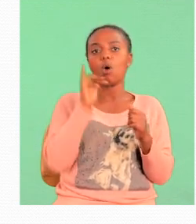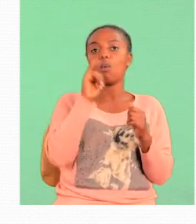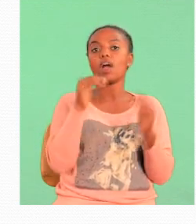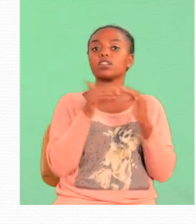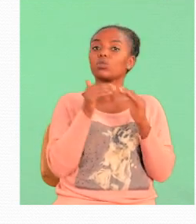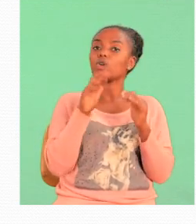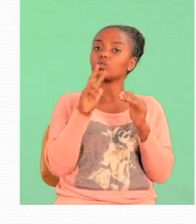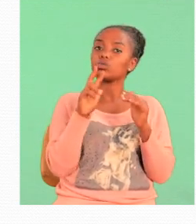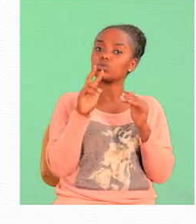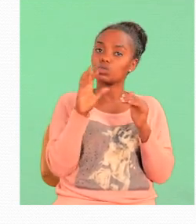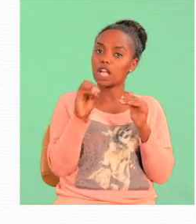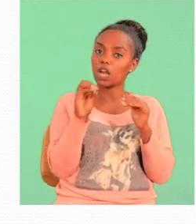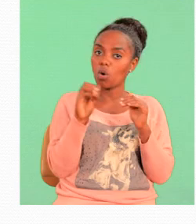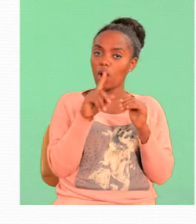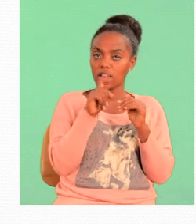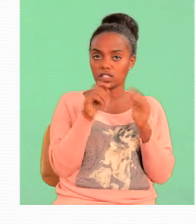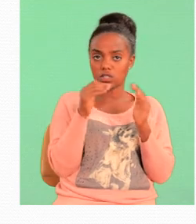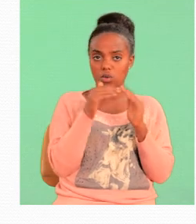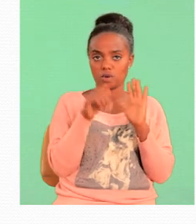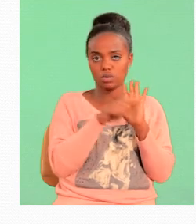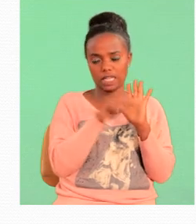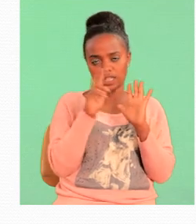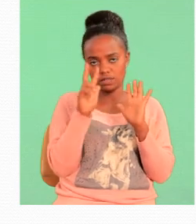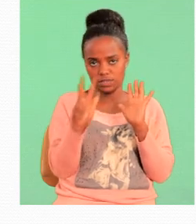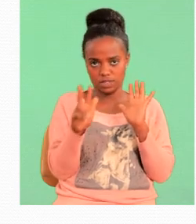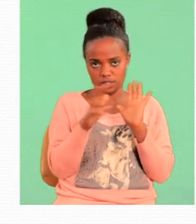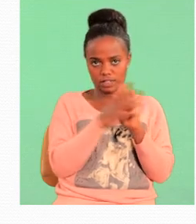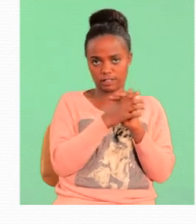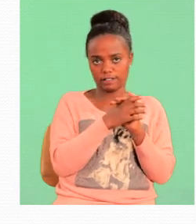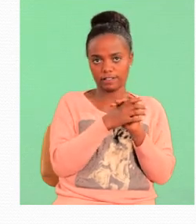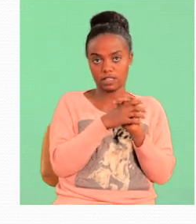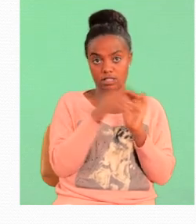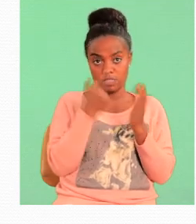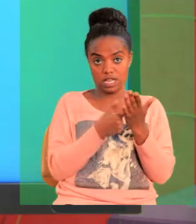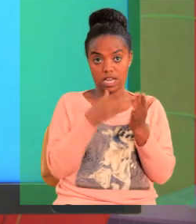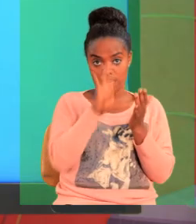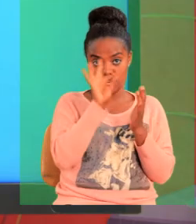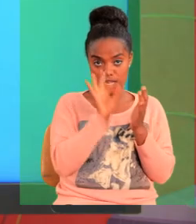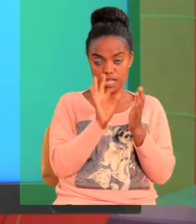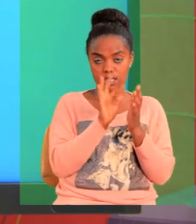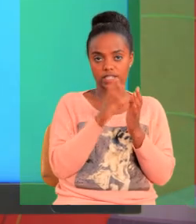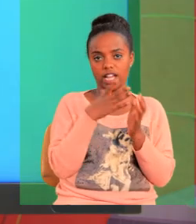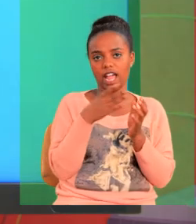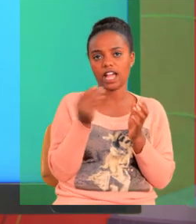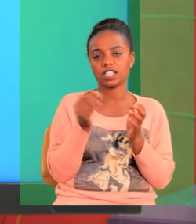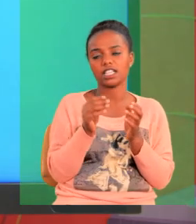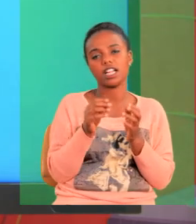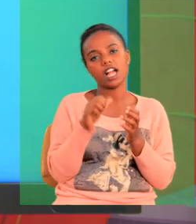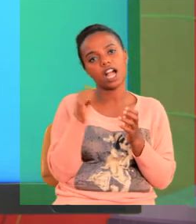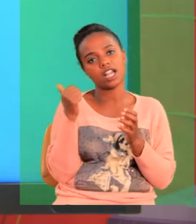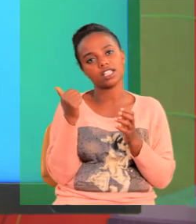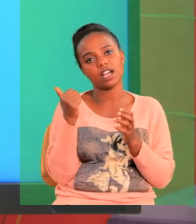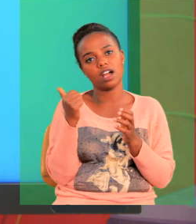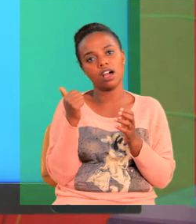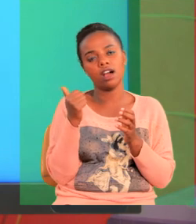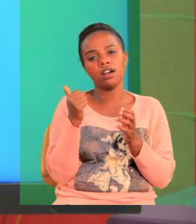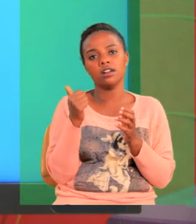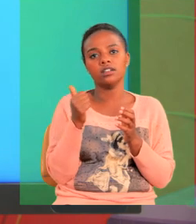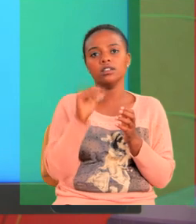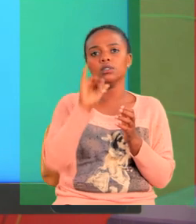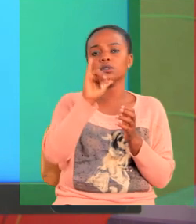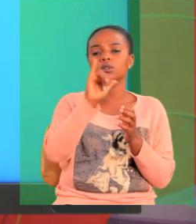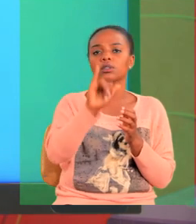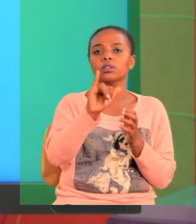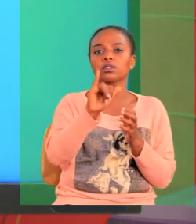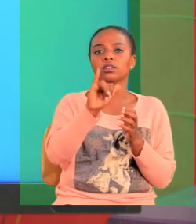0, x will be this negative 3. You'll have this one. And the other line, y